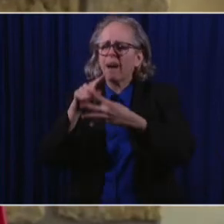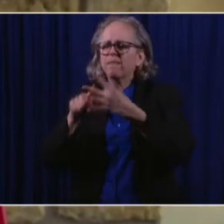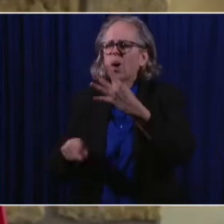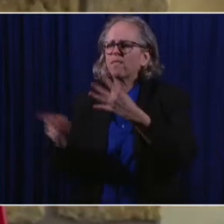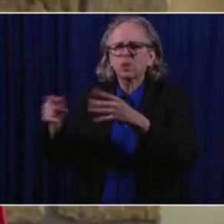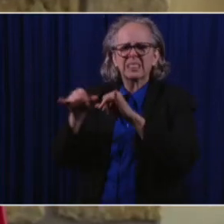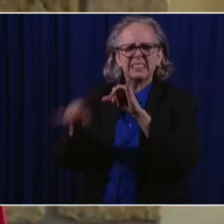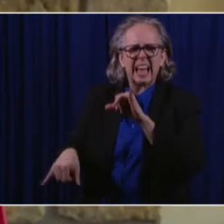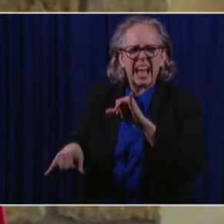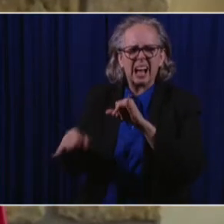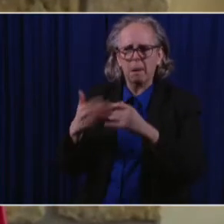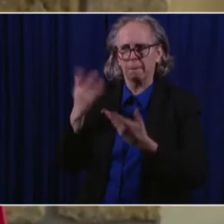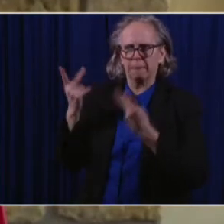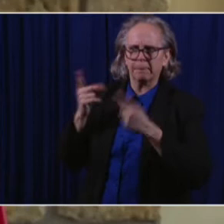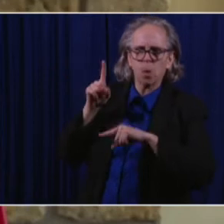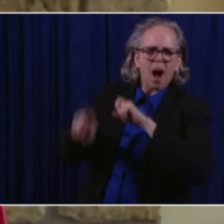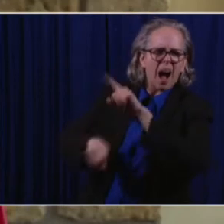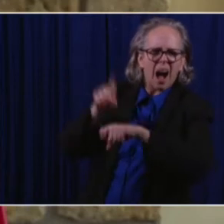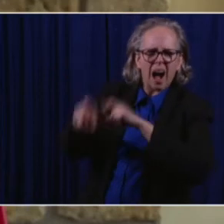of you who want to jump in here.